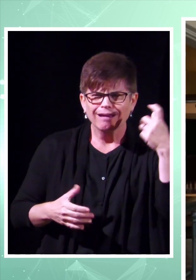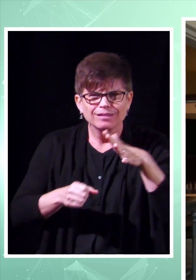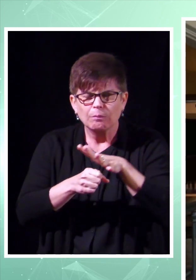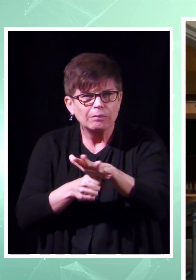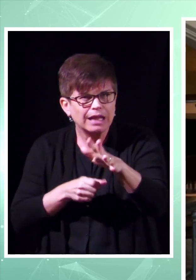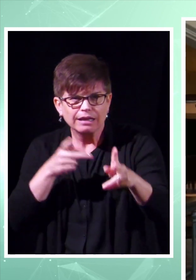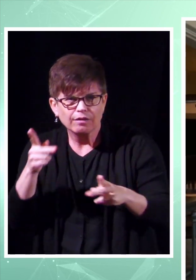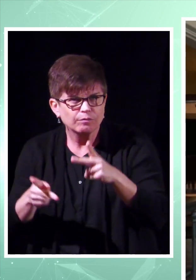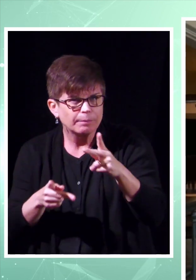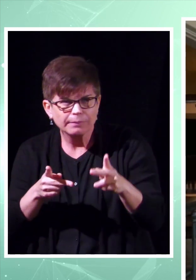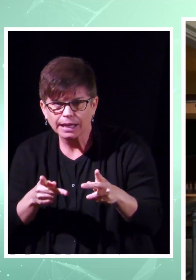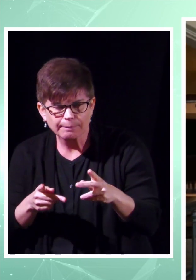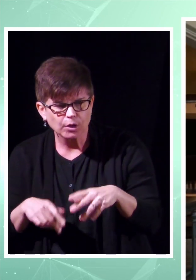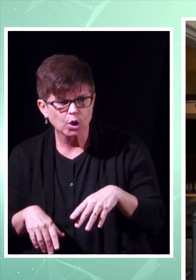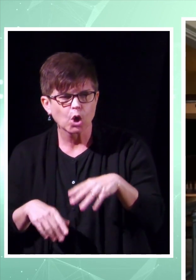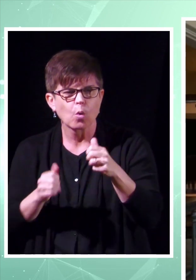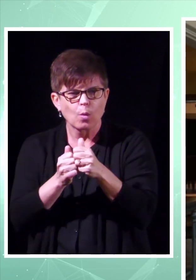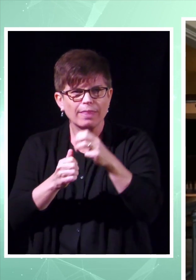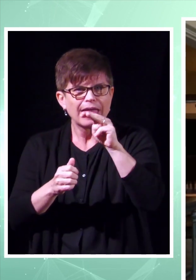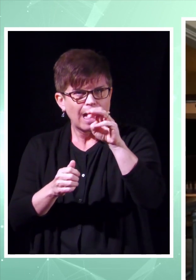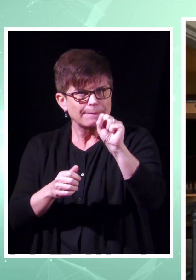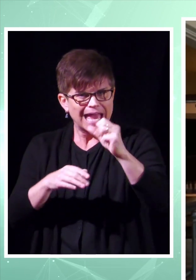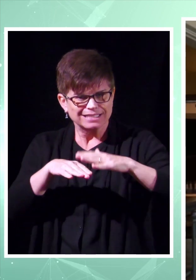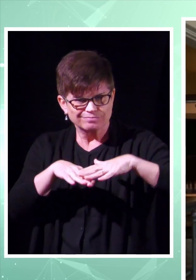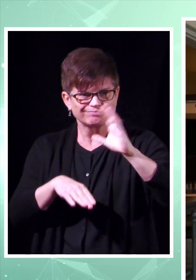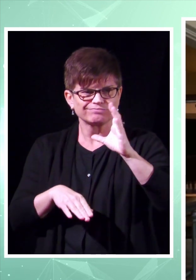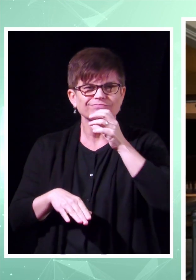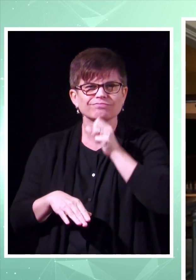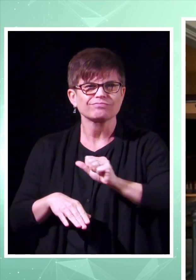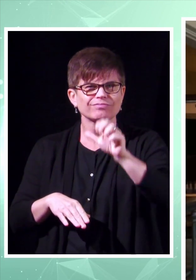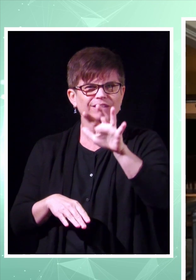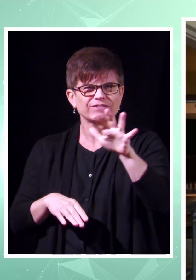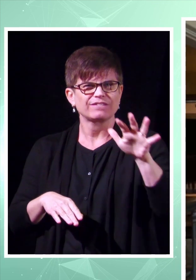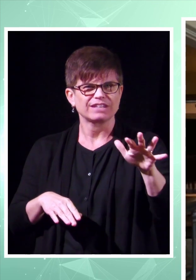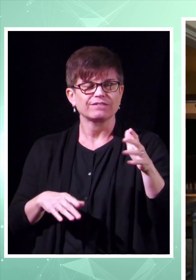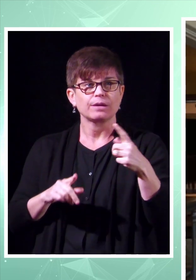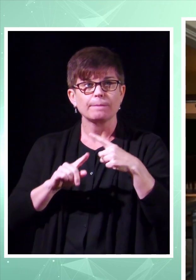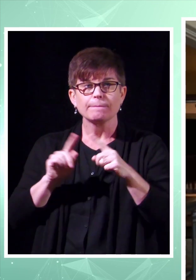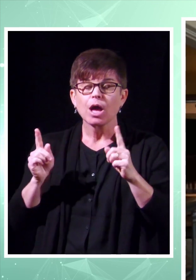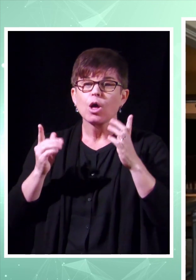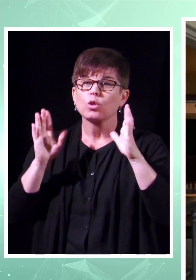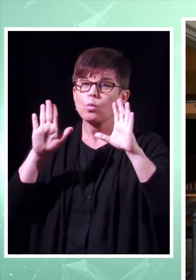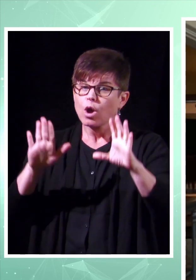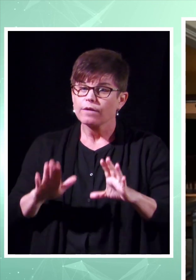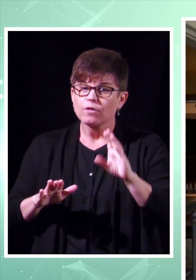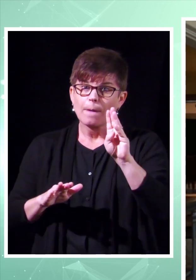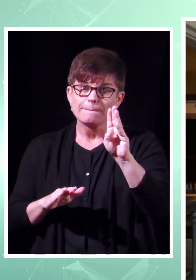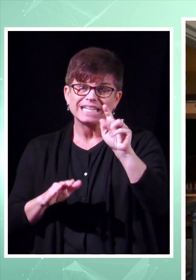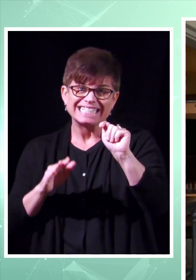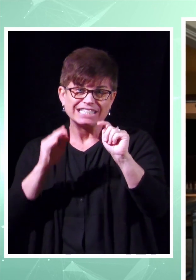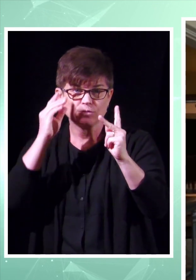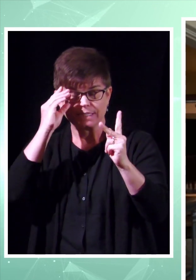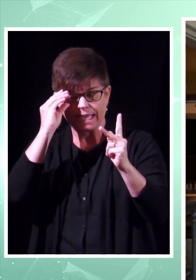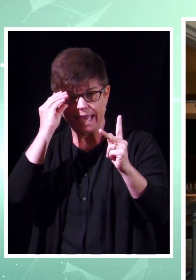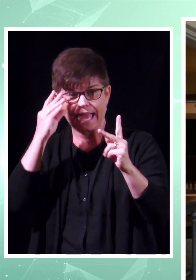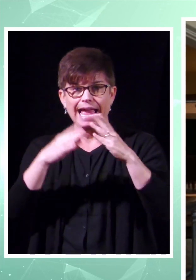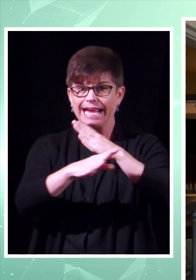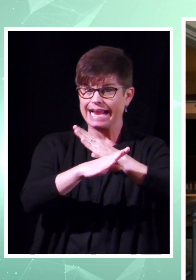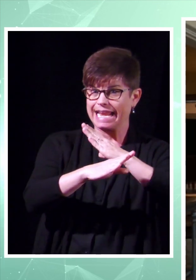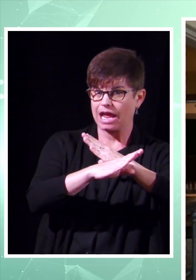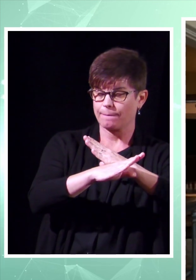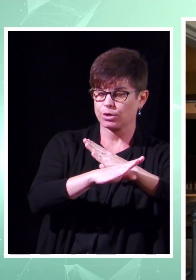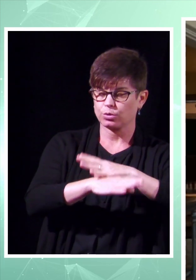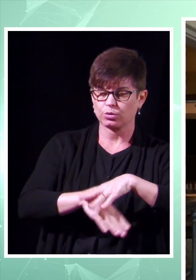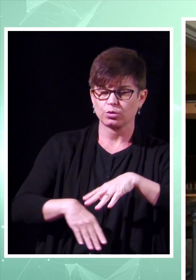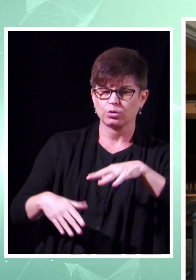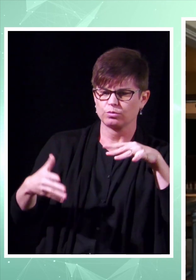with MS are older than 55. Now, one of the things that I think is delightful with the BTK inhibitor trials, particularly the